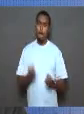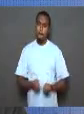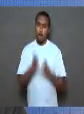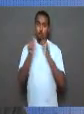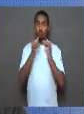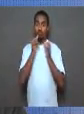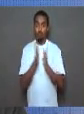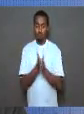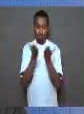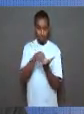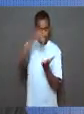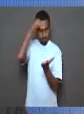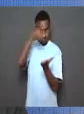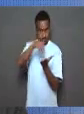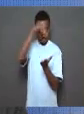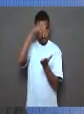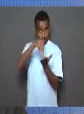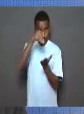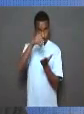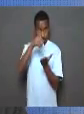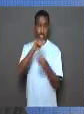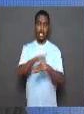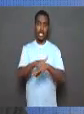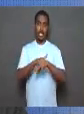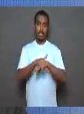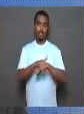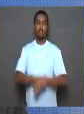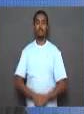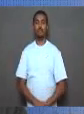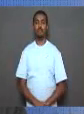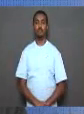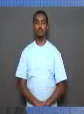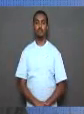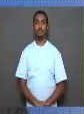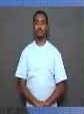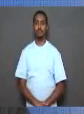get the most out of your studies in English.